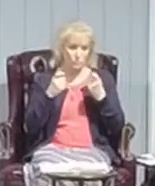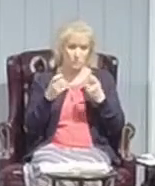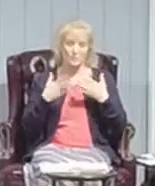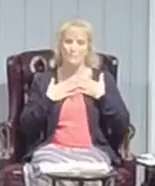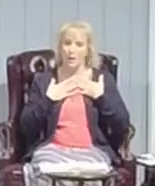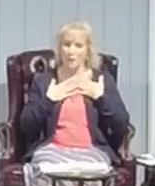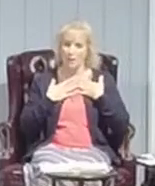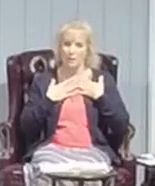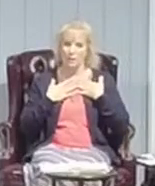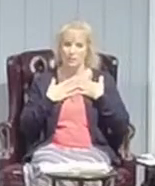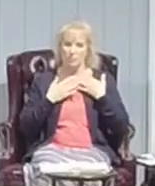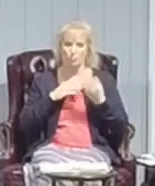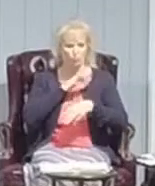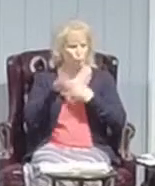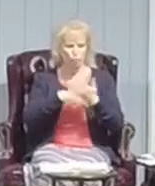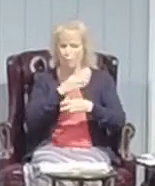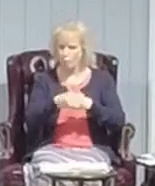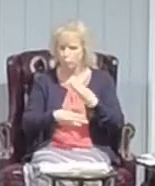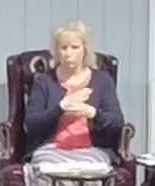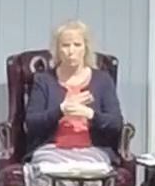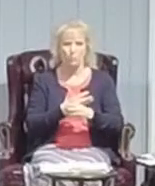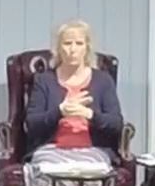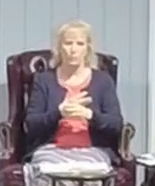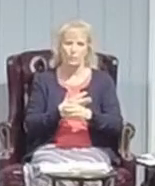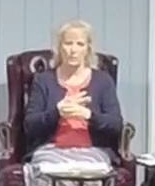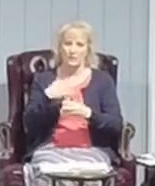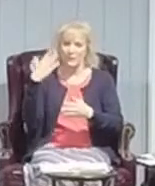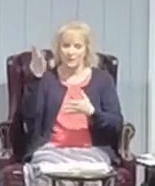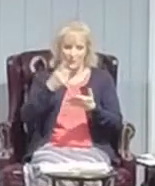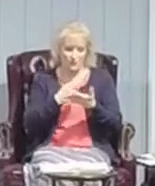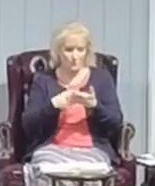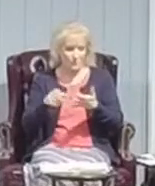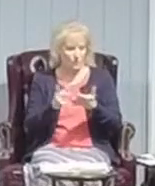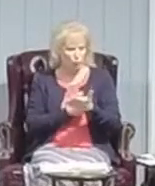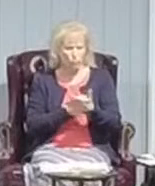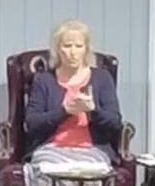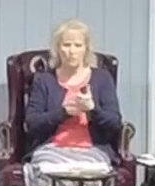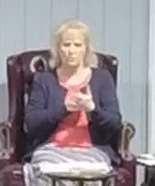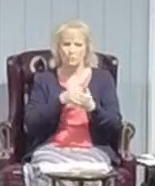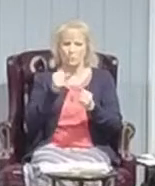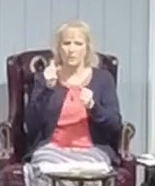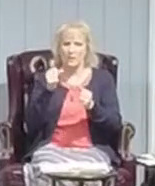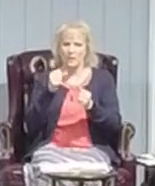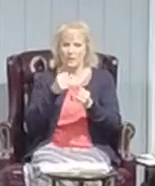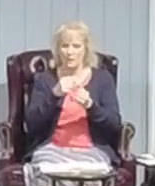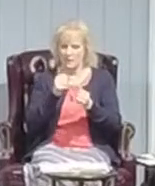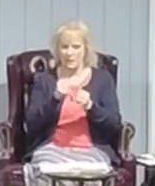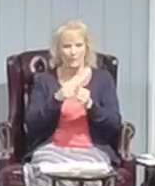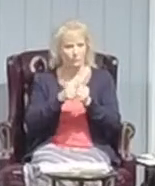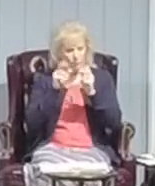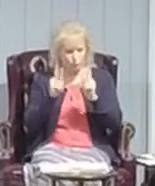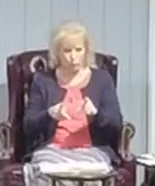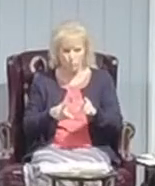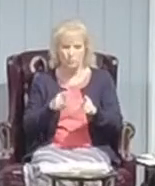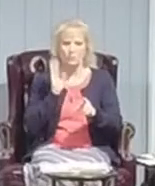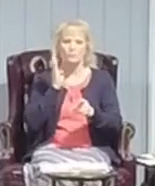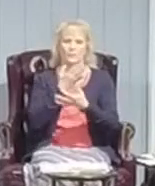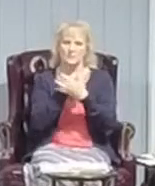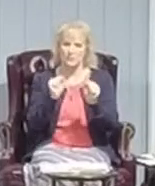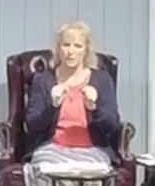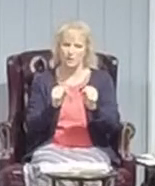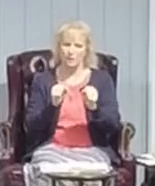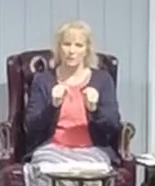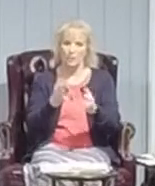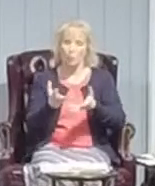for the sins of the whole world. He paid the price so anyone and everyone could be saved. He wants to save